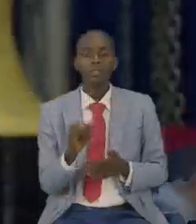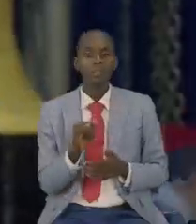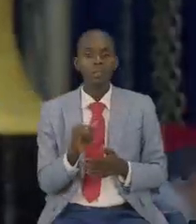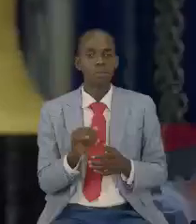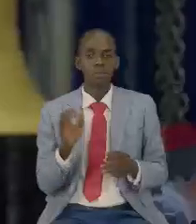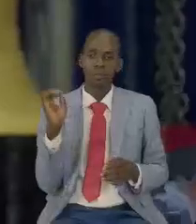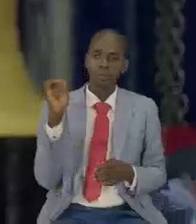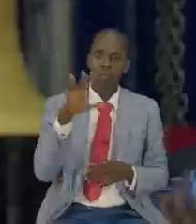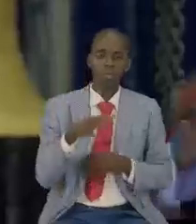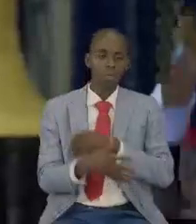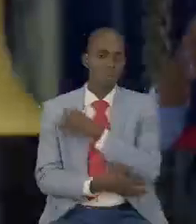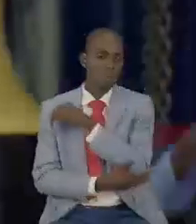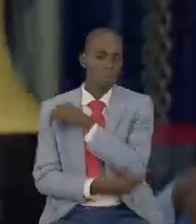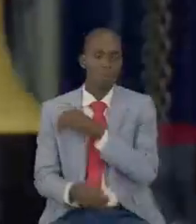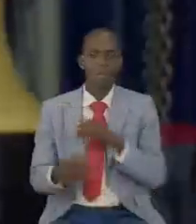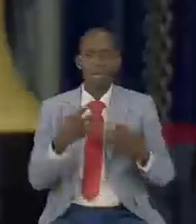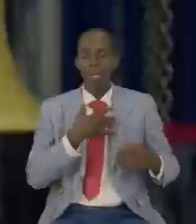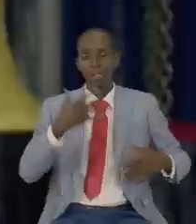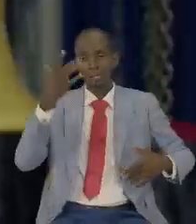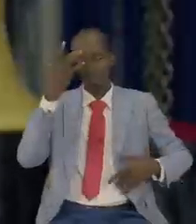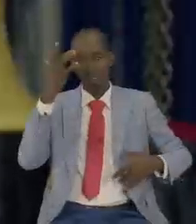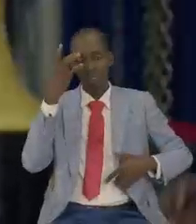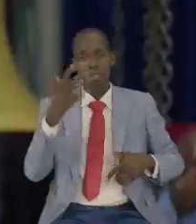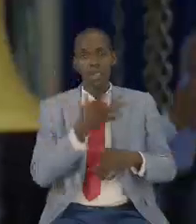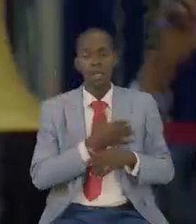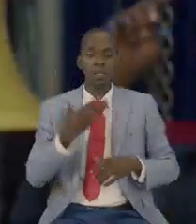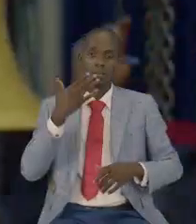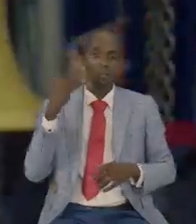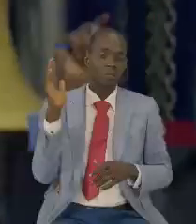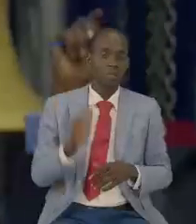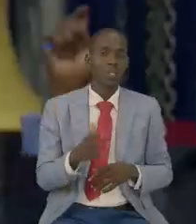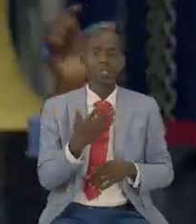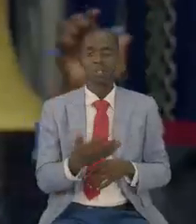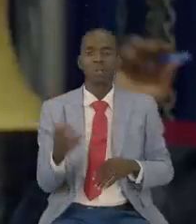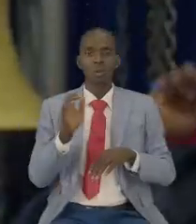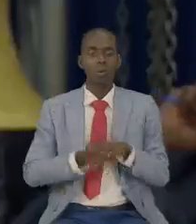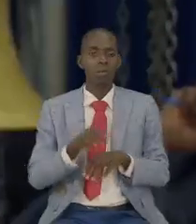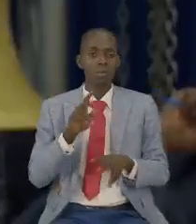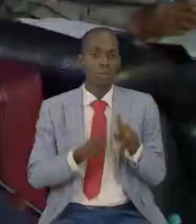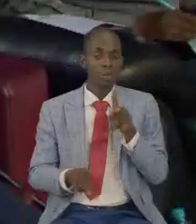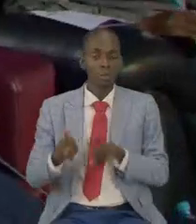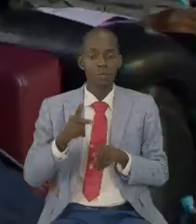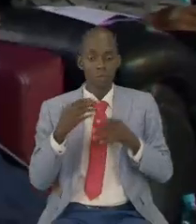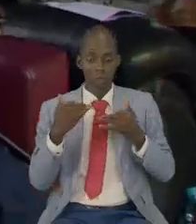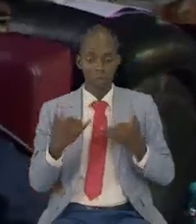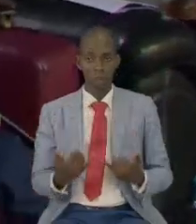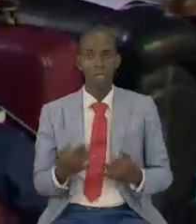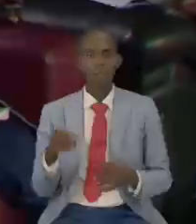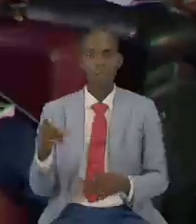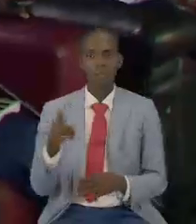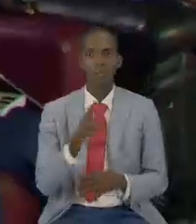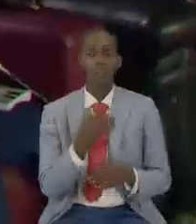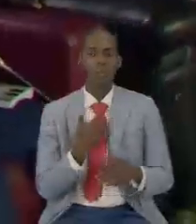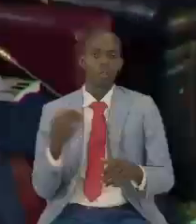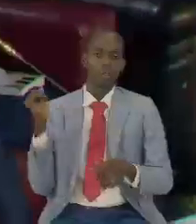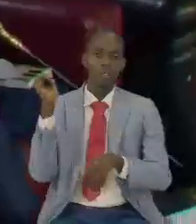and evil upon people. Now you have overcome them. Them